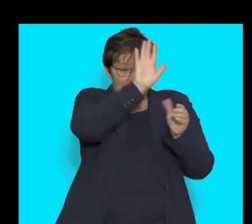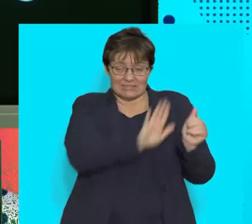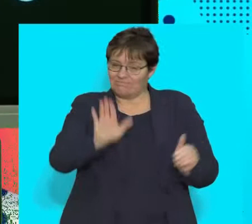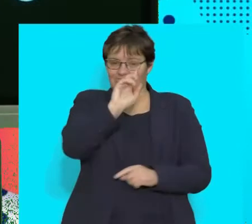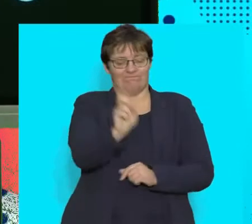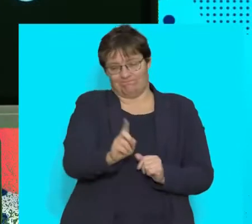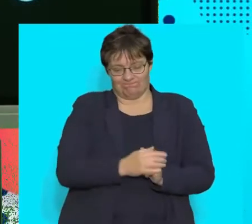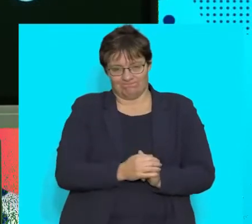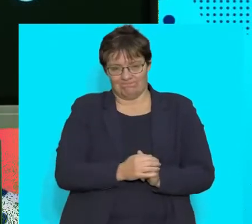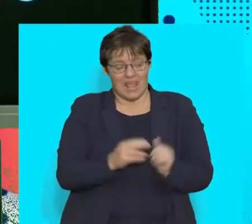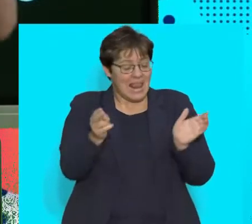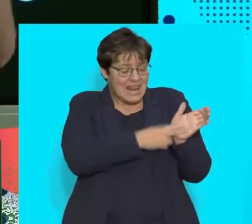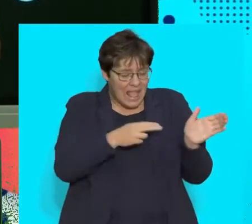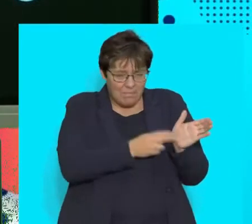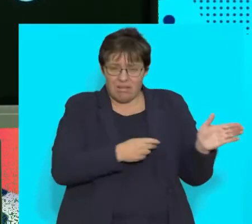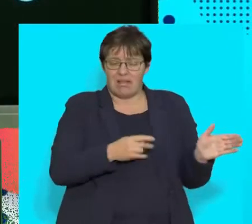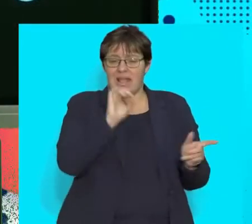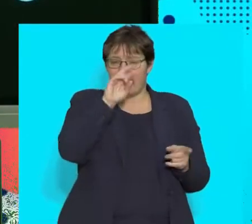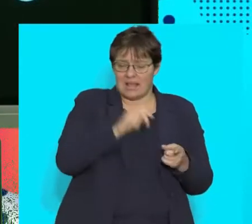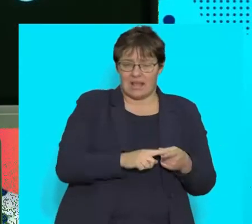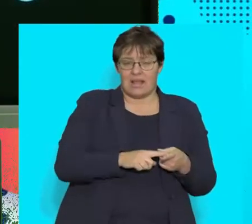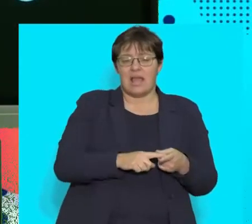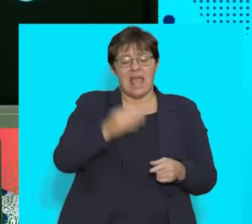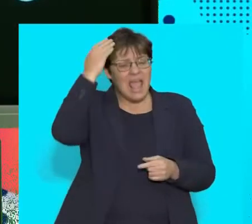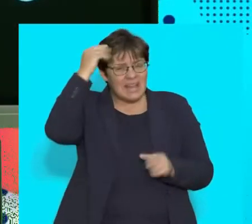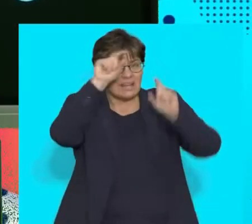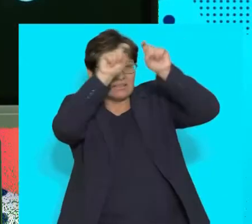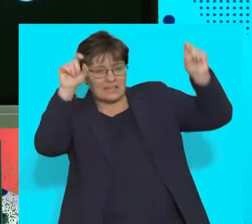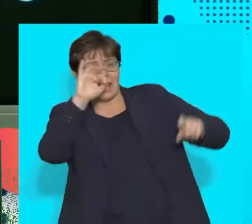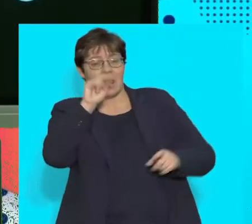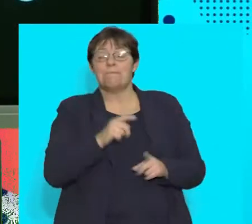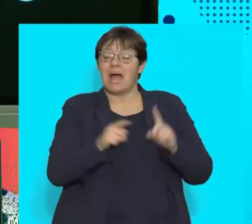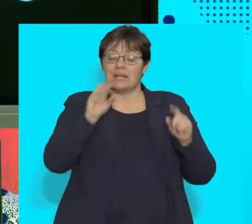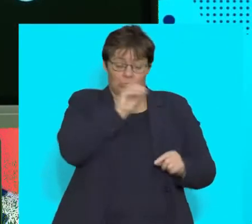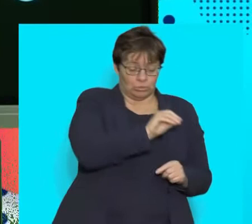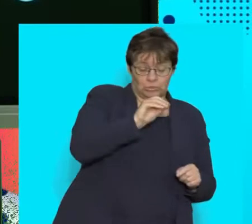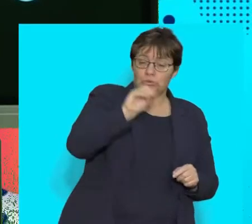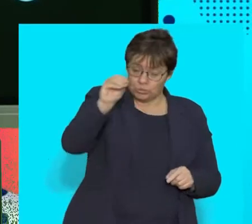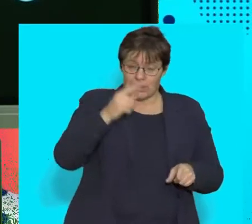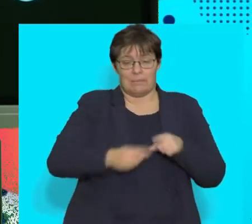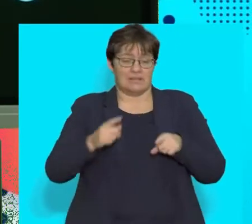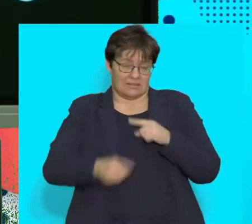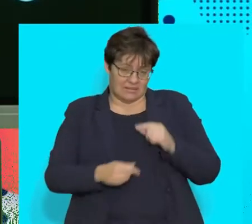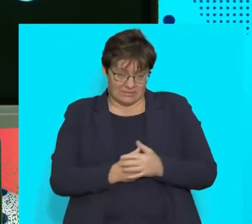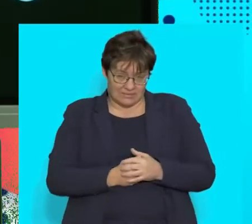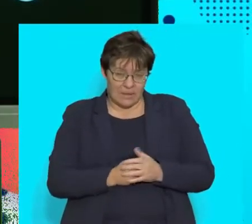The labels are all in ink, the headings in ink, but the plotting is in pencil. And make the dot as small as possible.